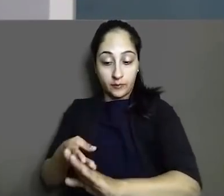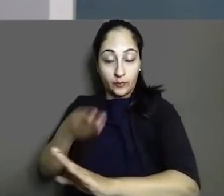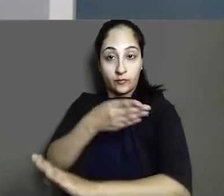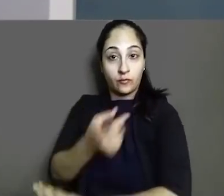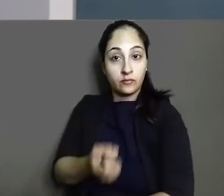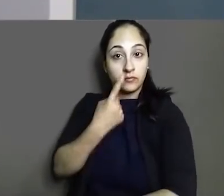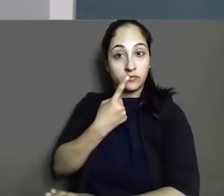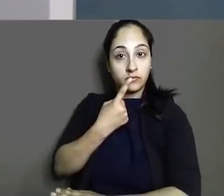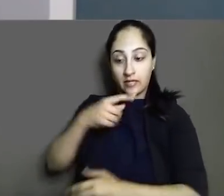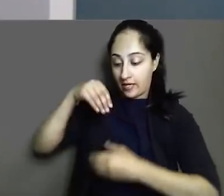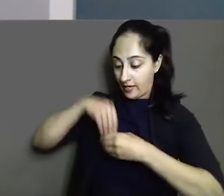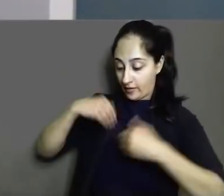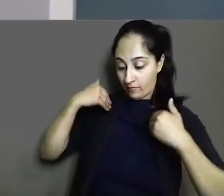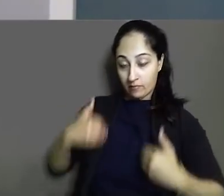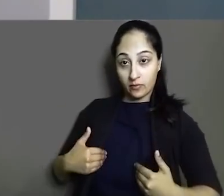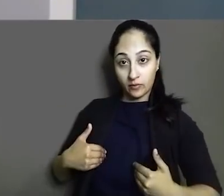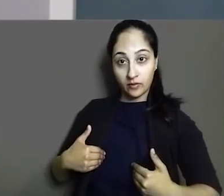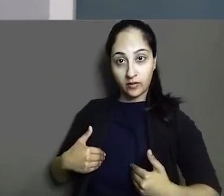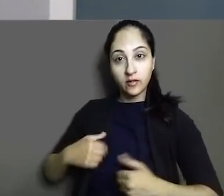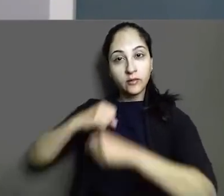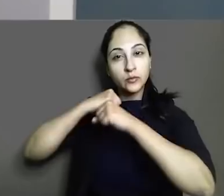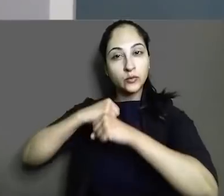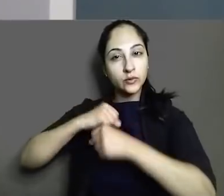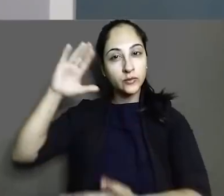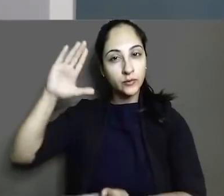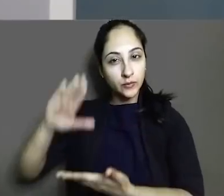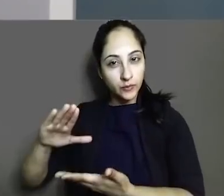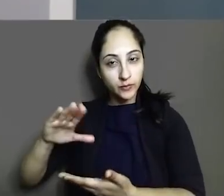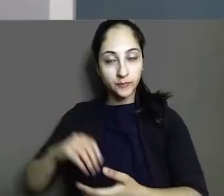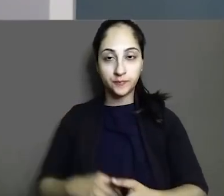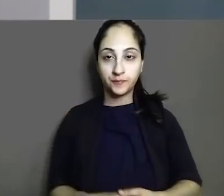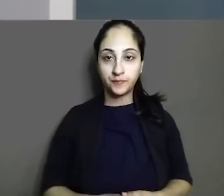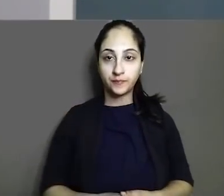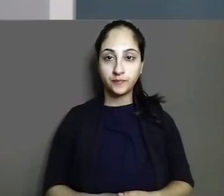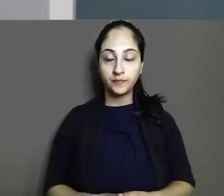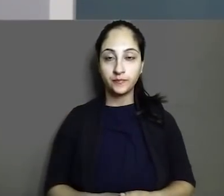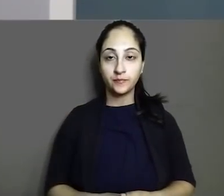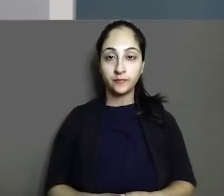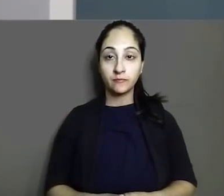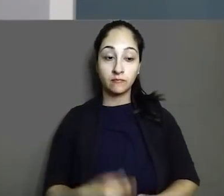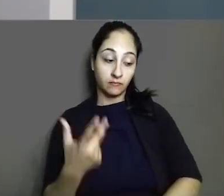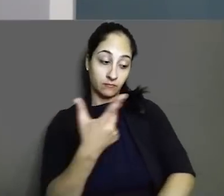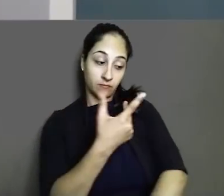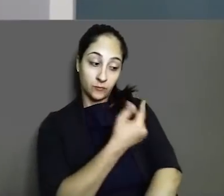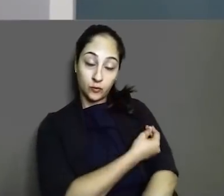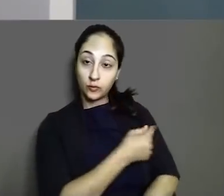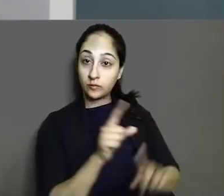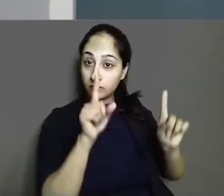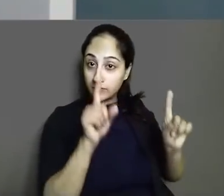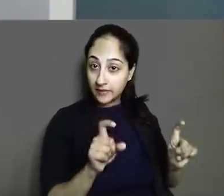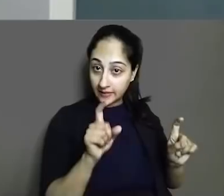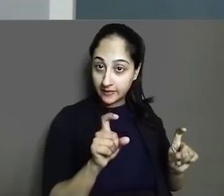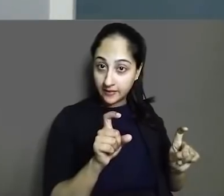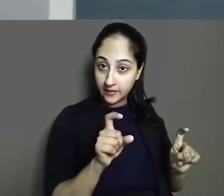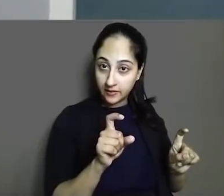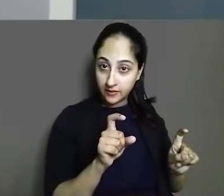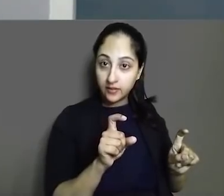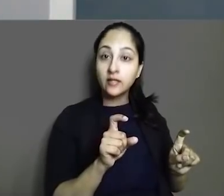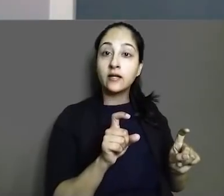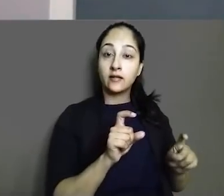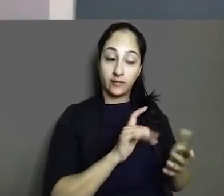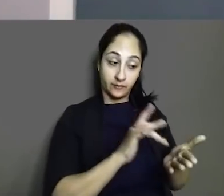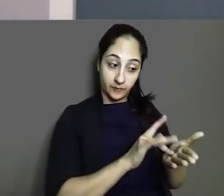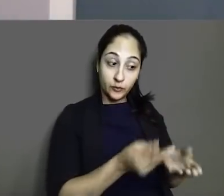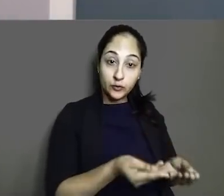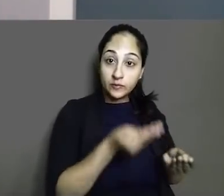before. So you can also try what our parents would tell us to do when we weren't feeling well, like rest, put a cold compress for pain